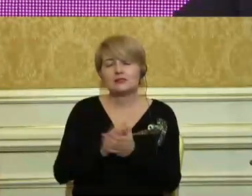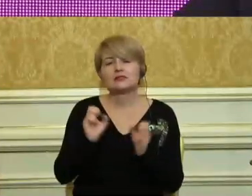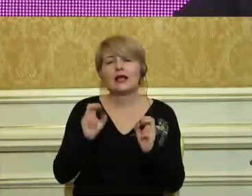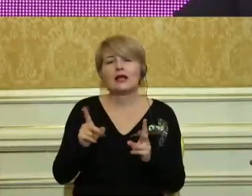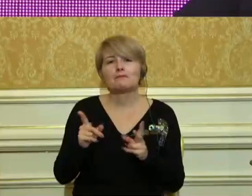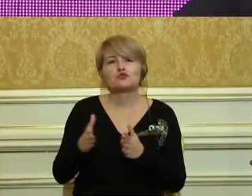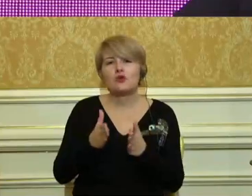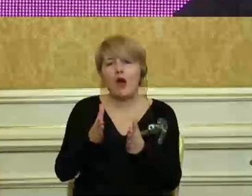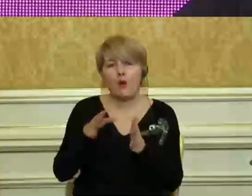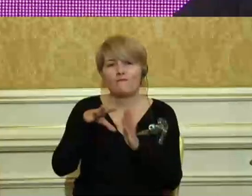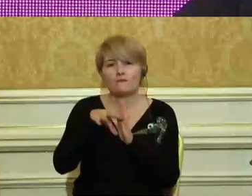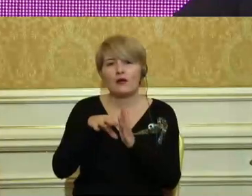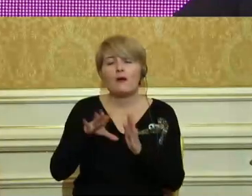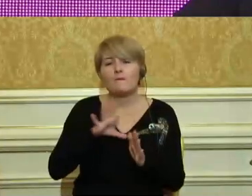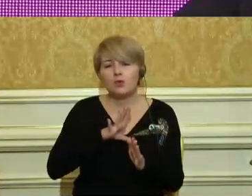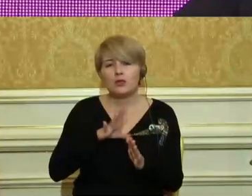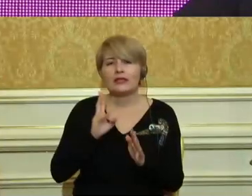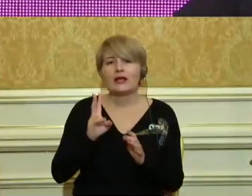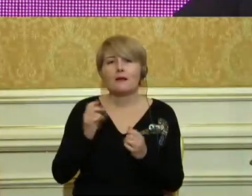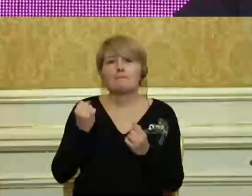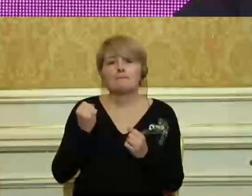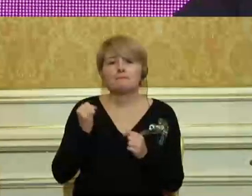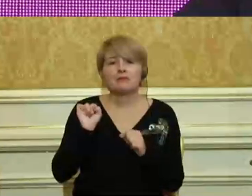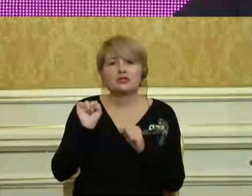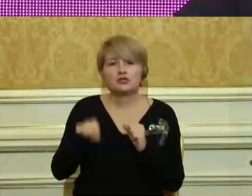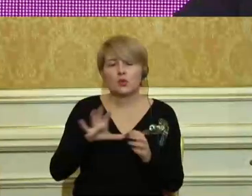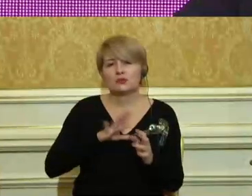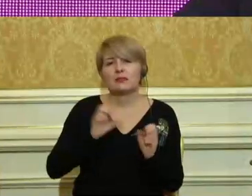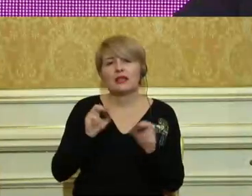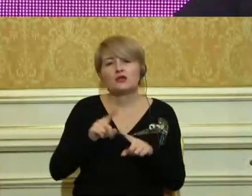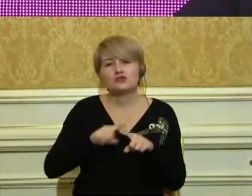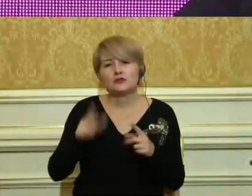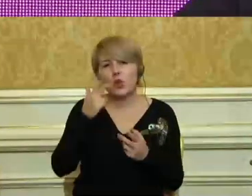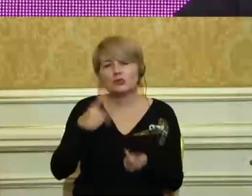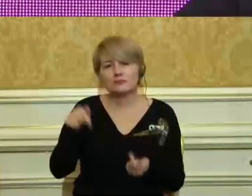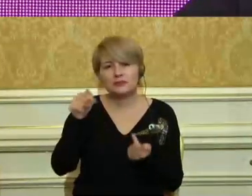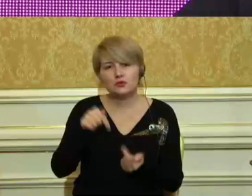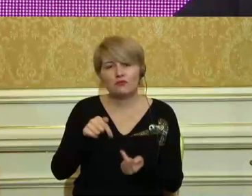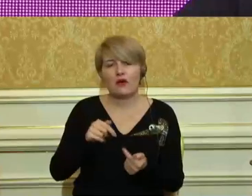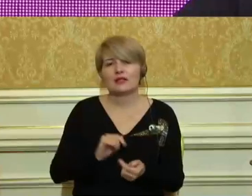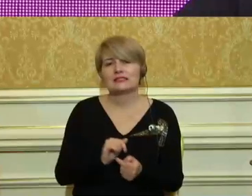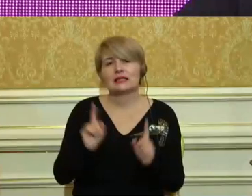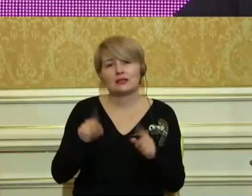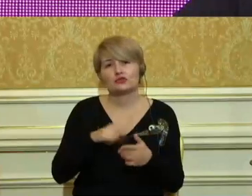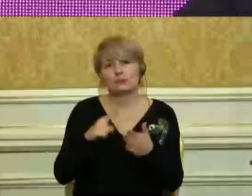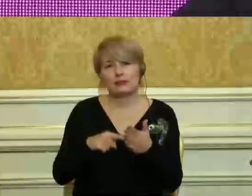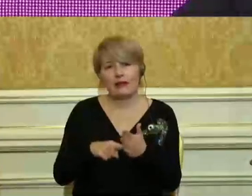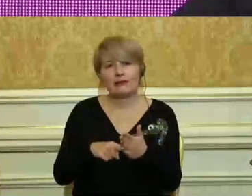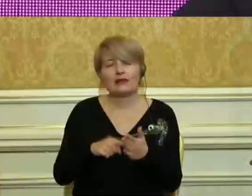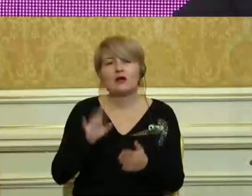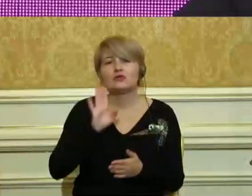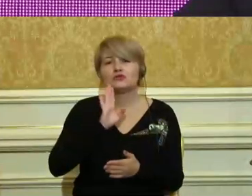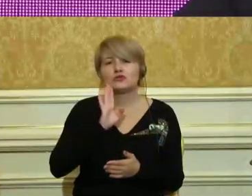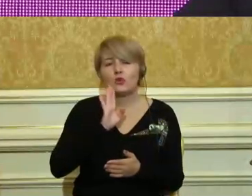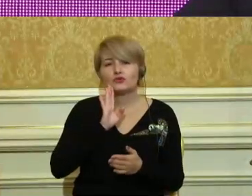members of government, and I would like to find out what is the obstacles you faced during this process,